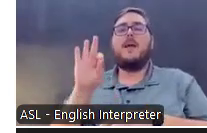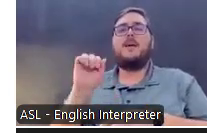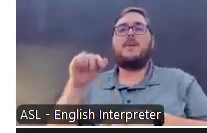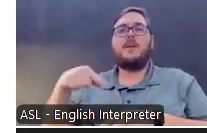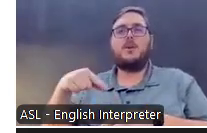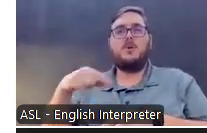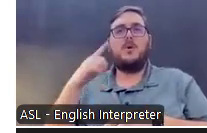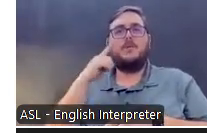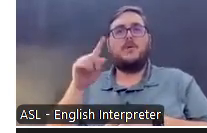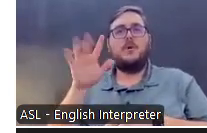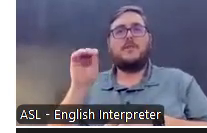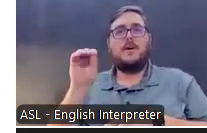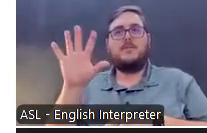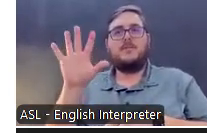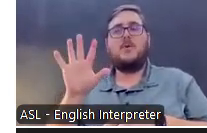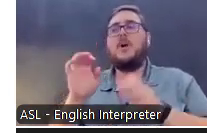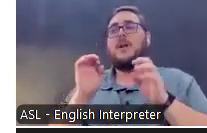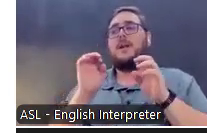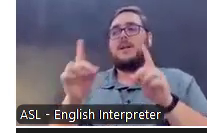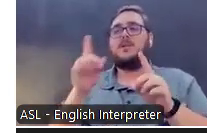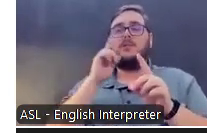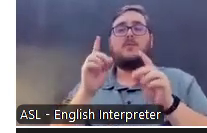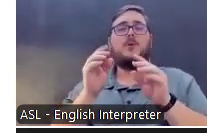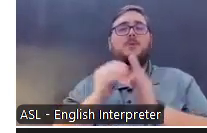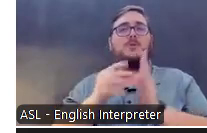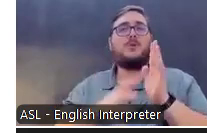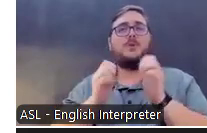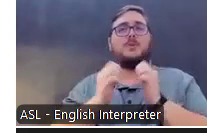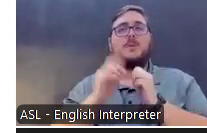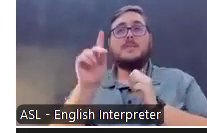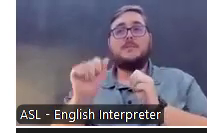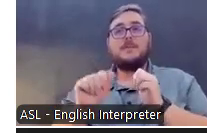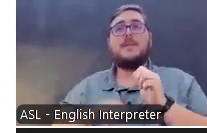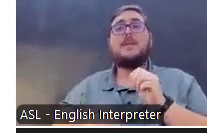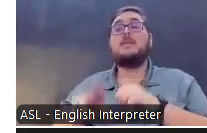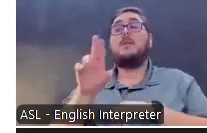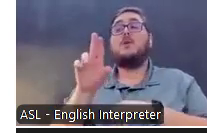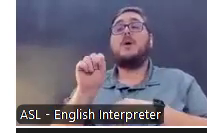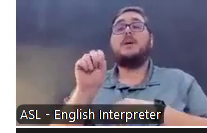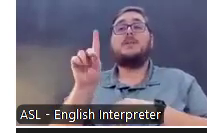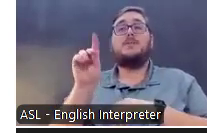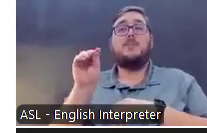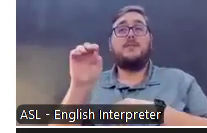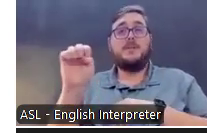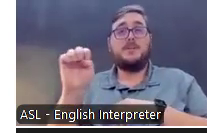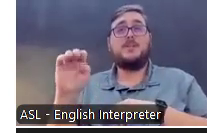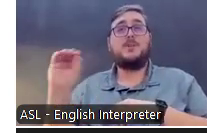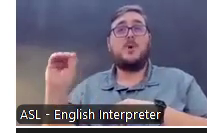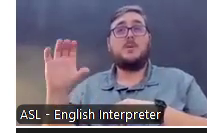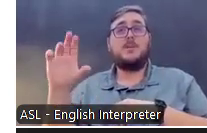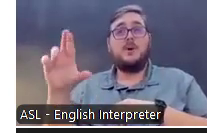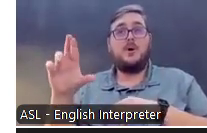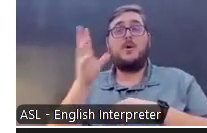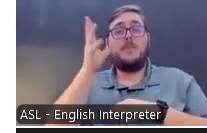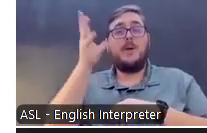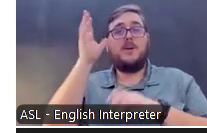504 and the education of students with disabilities, and a U.S. Department of Education Office for Civil Rights Parent and Educator Resource Guide